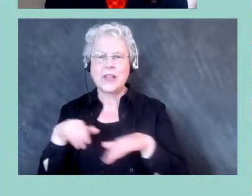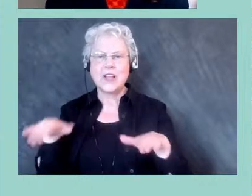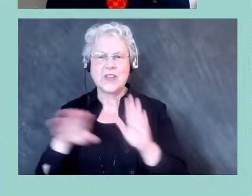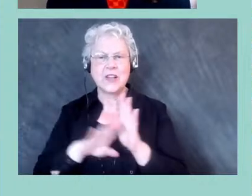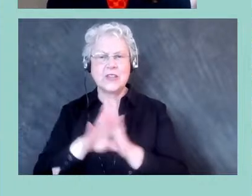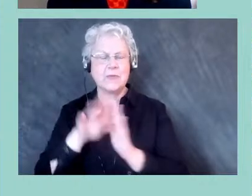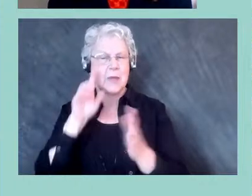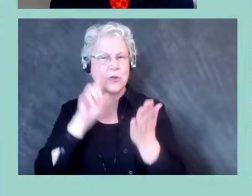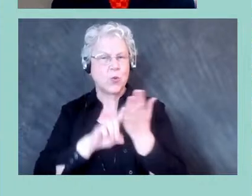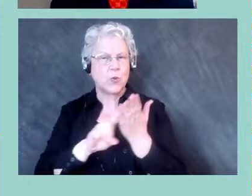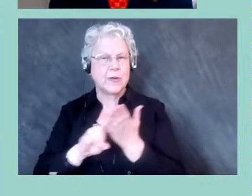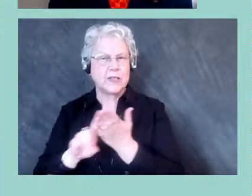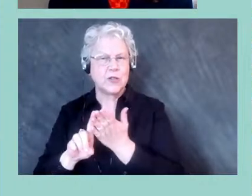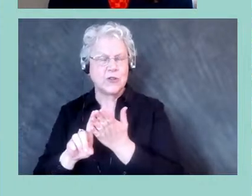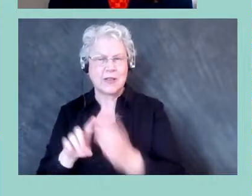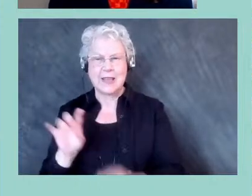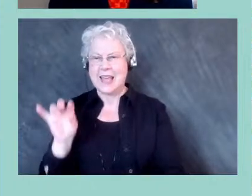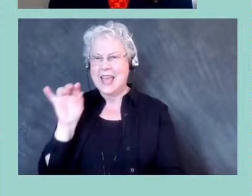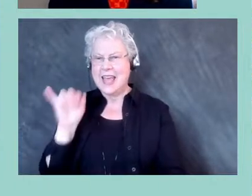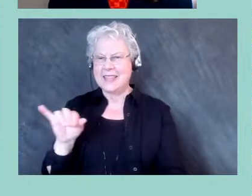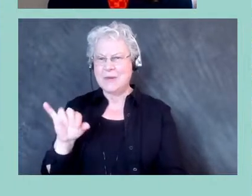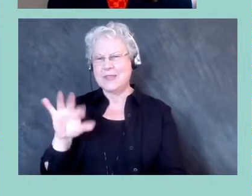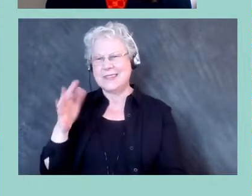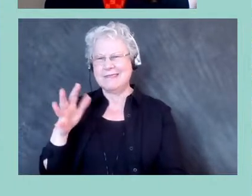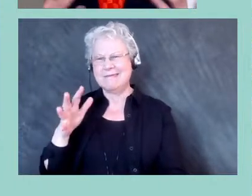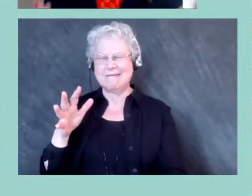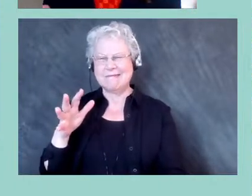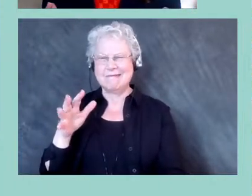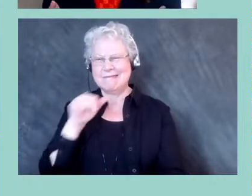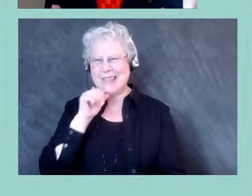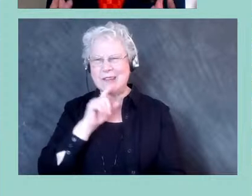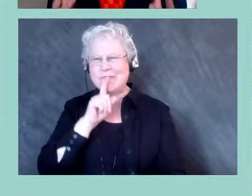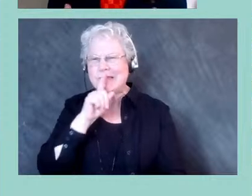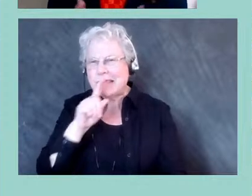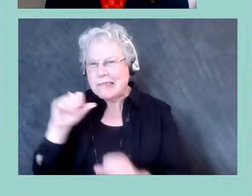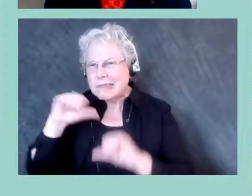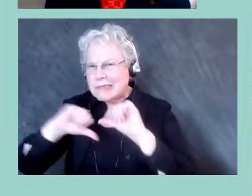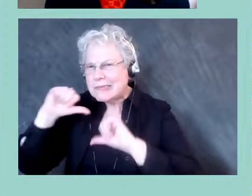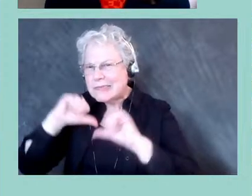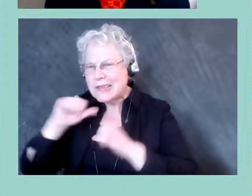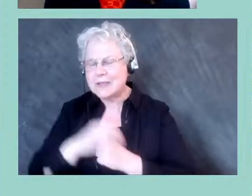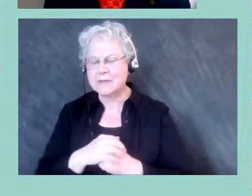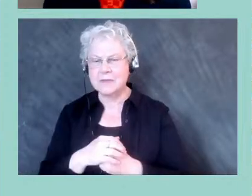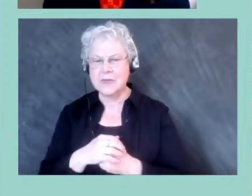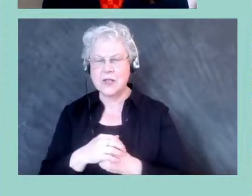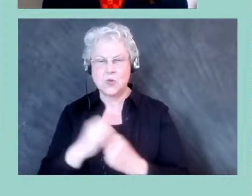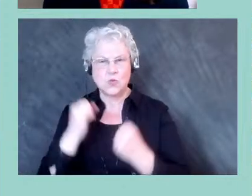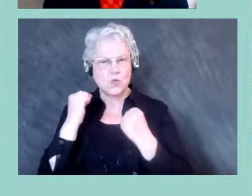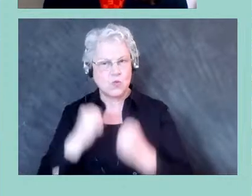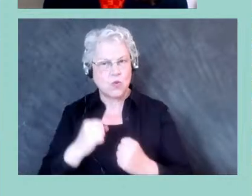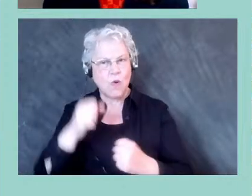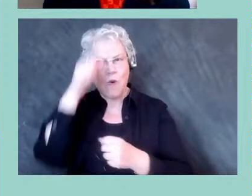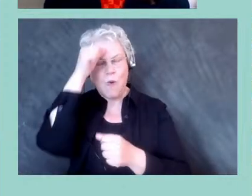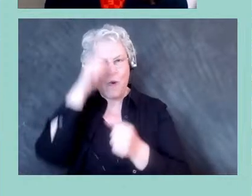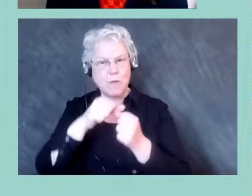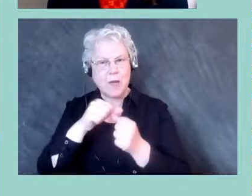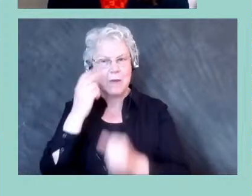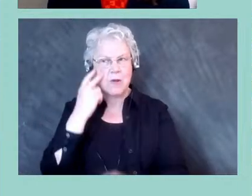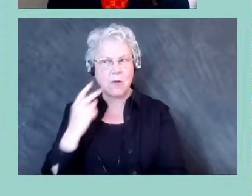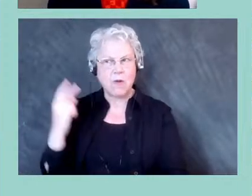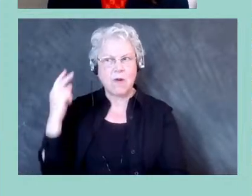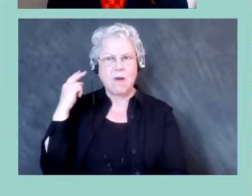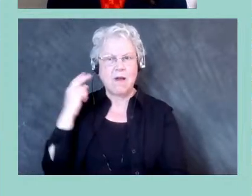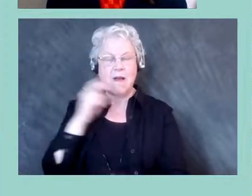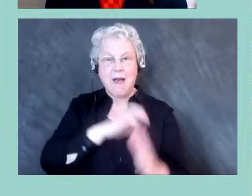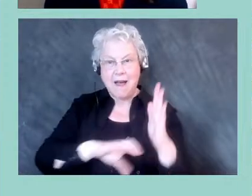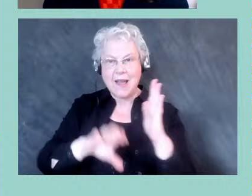was still considered something of a pseudoscience. I have an incredibly vivid memory of a